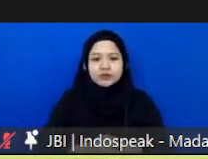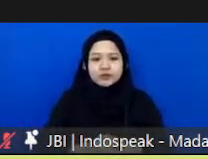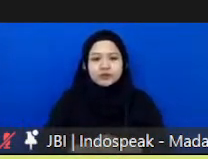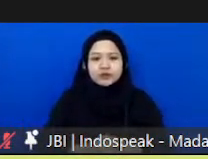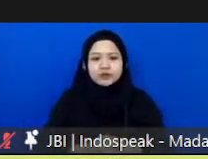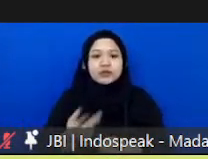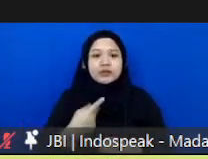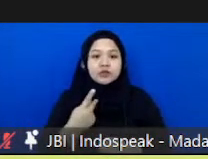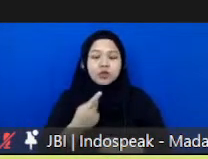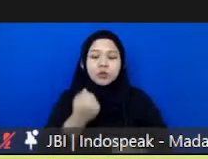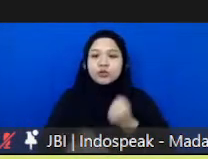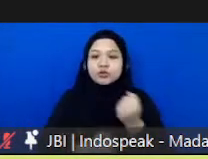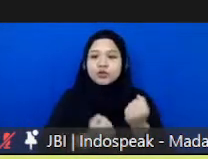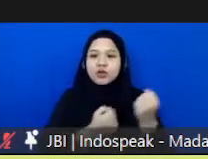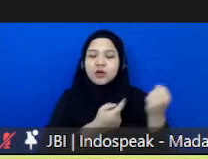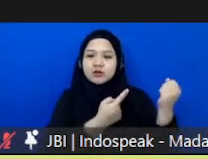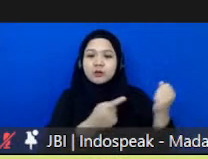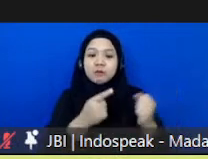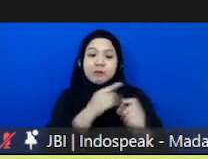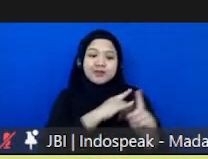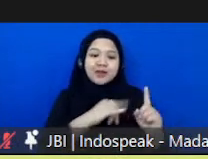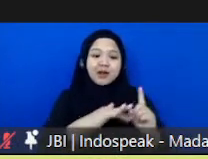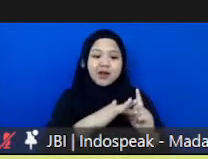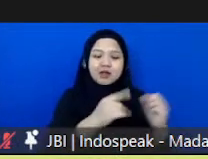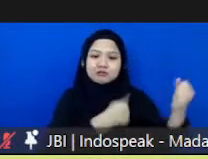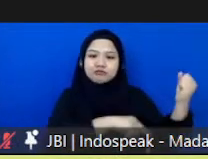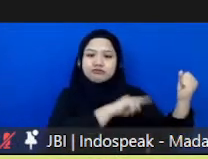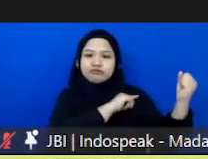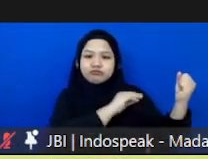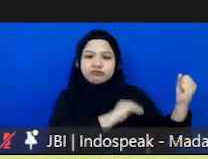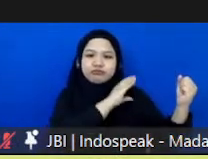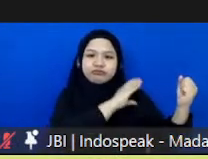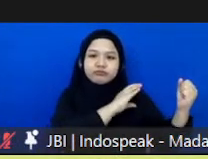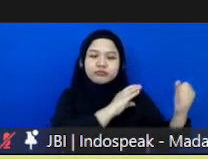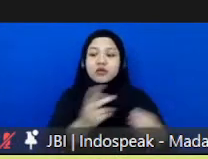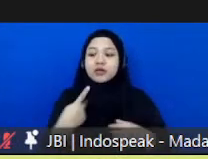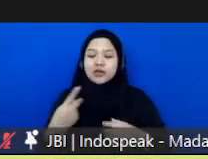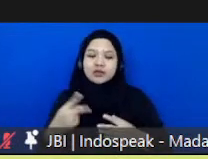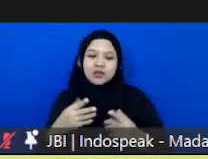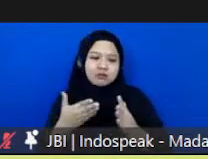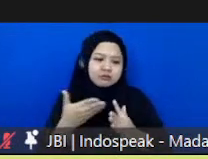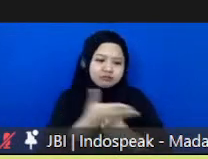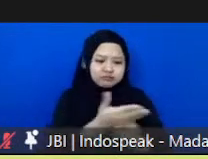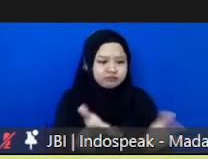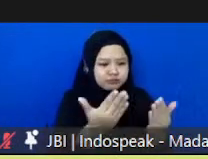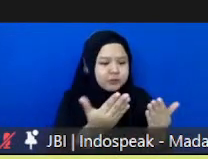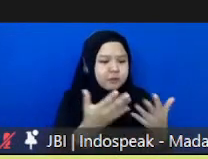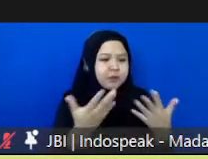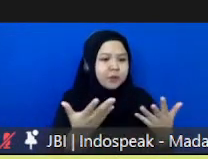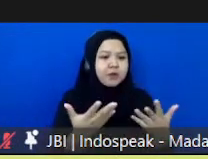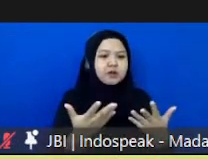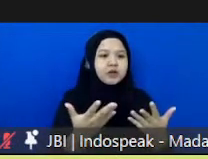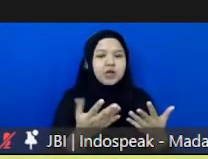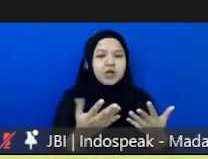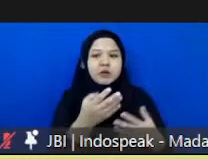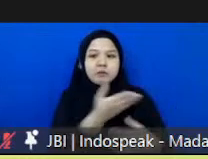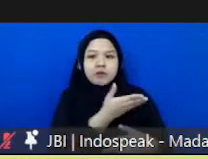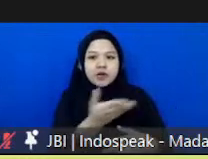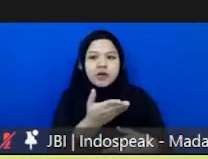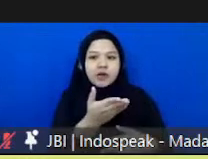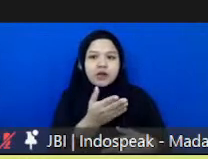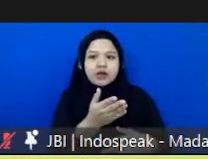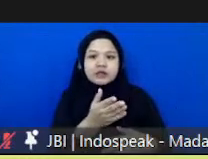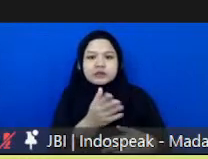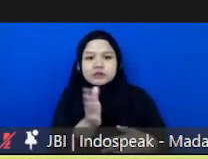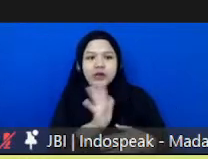population. Our intervention, therefore, aims to make the mosquitoes safer to prevent them from